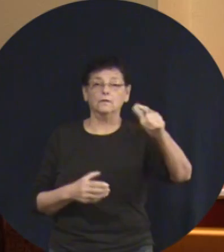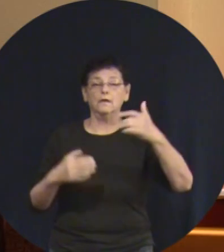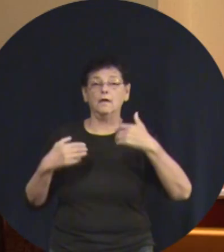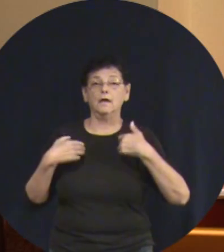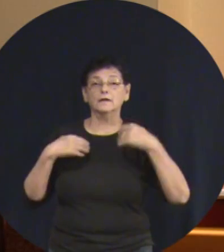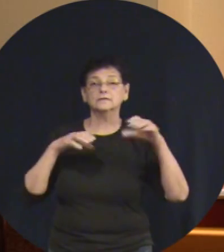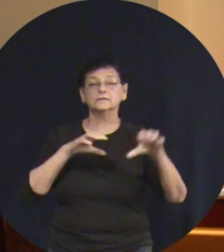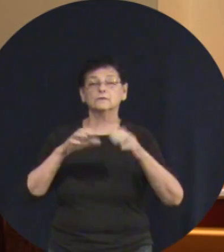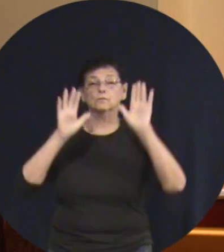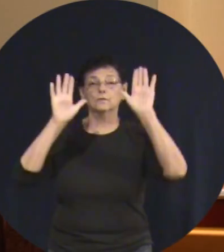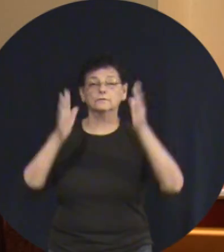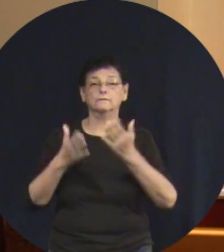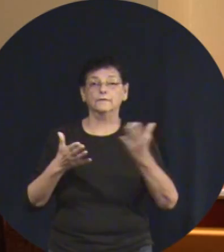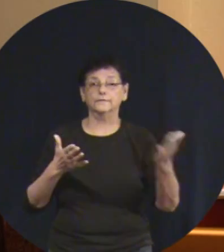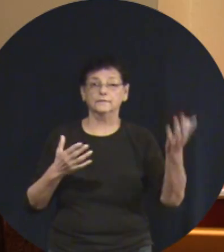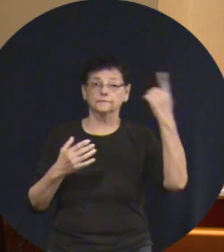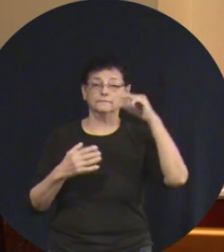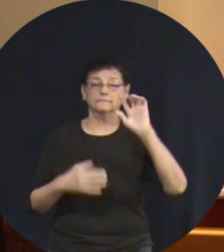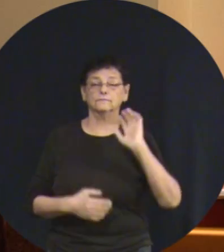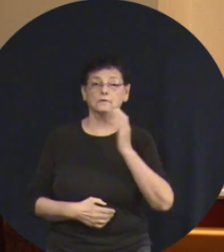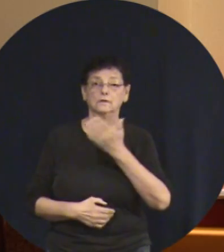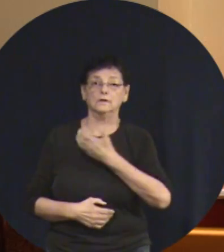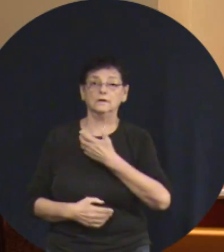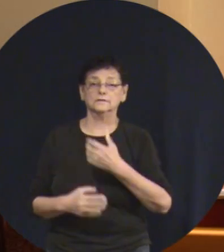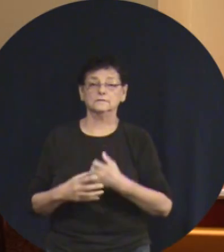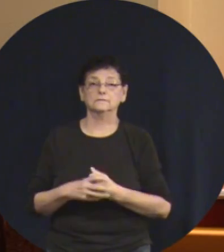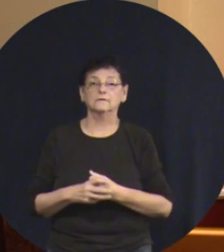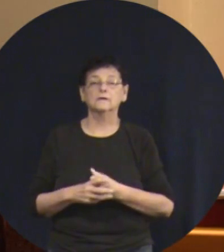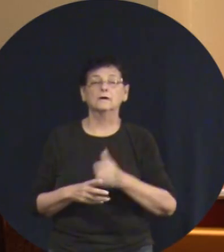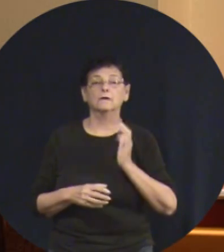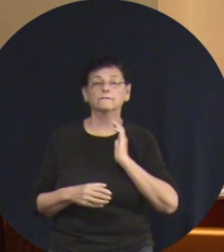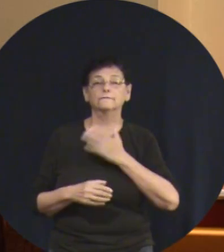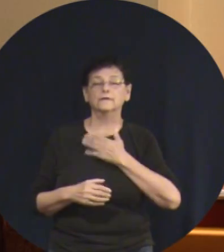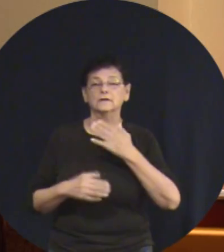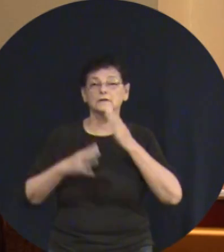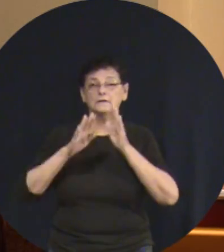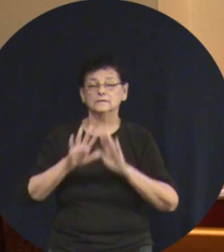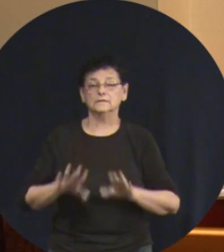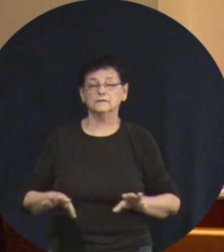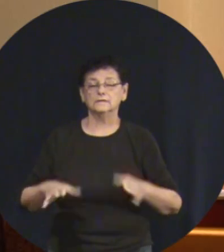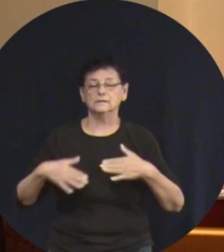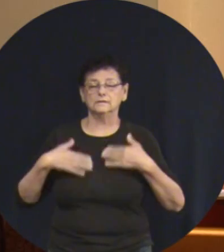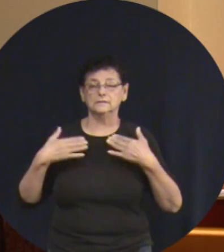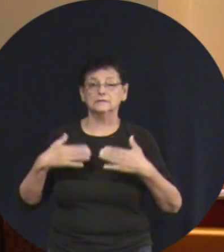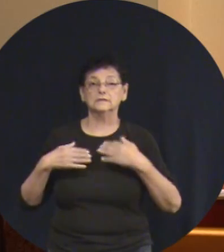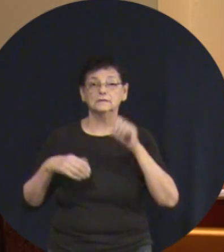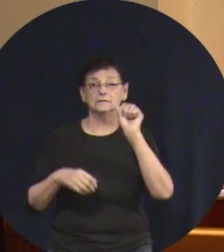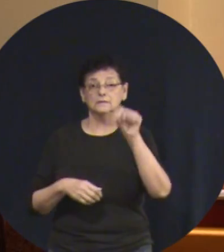done great things for us. We are glad